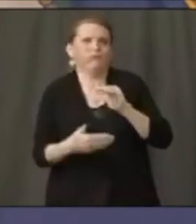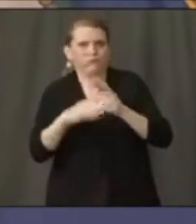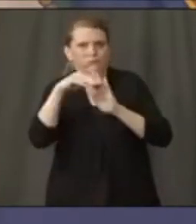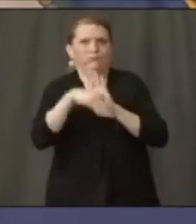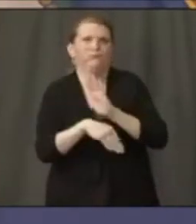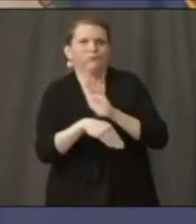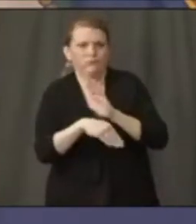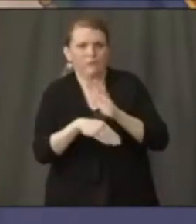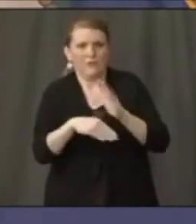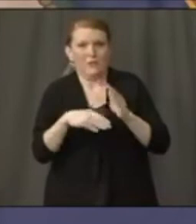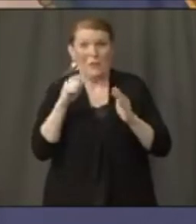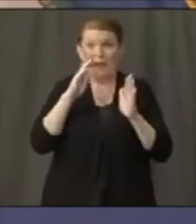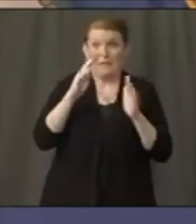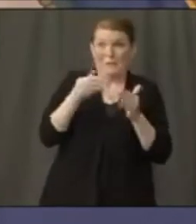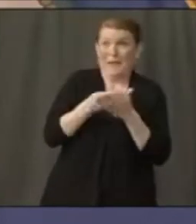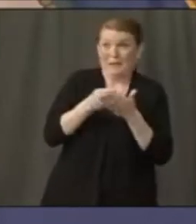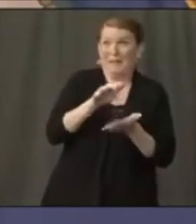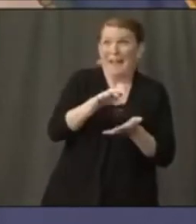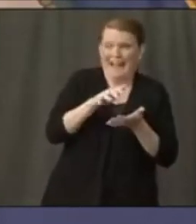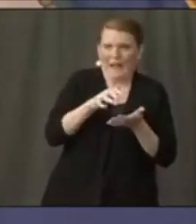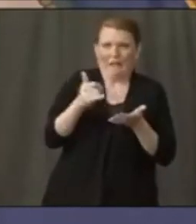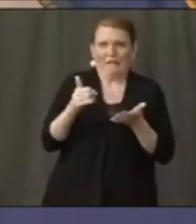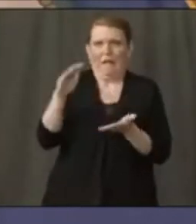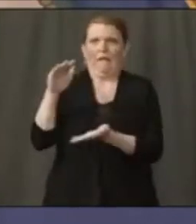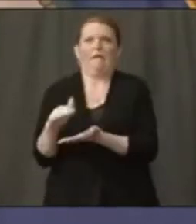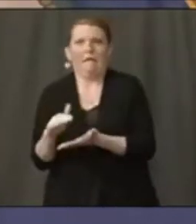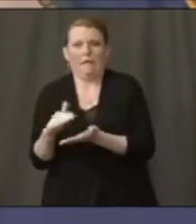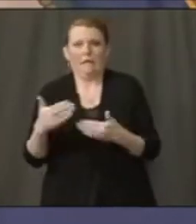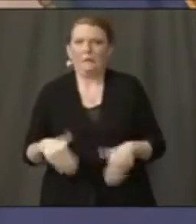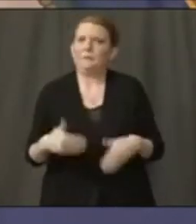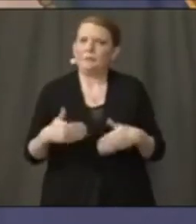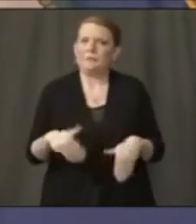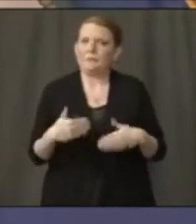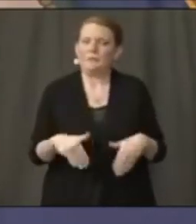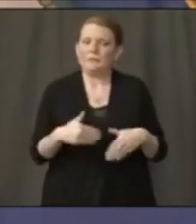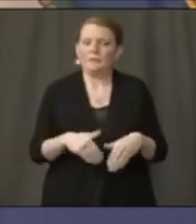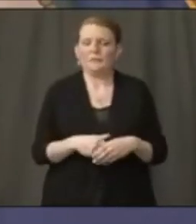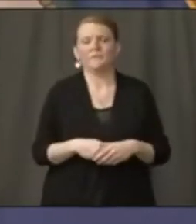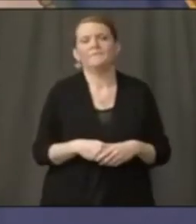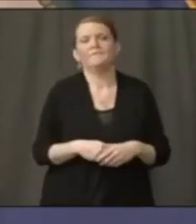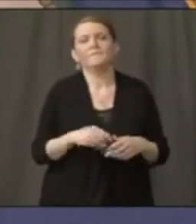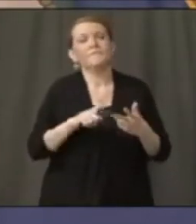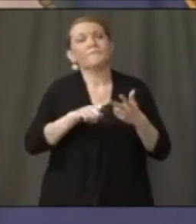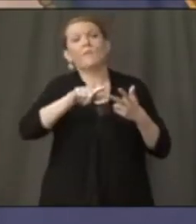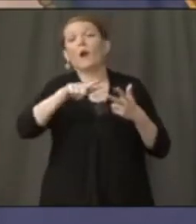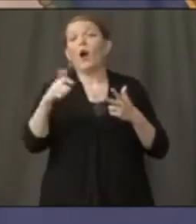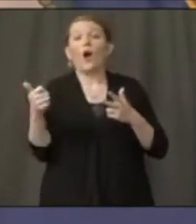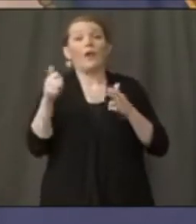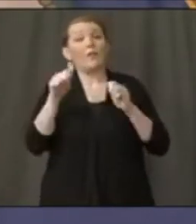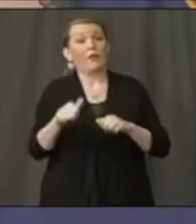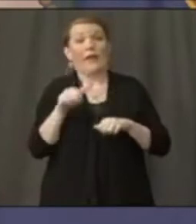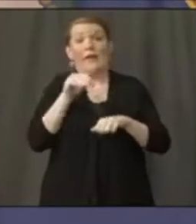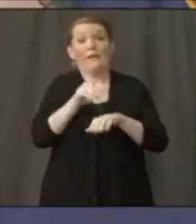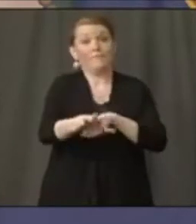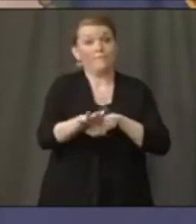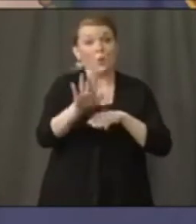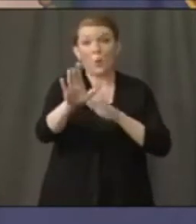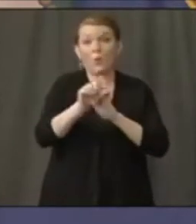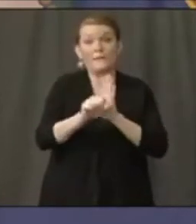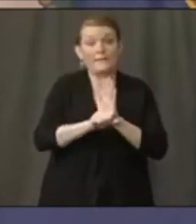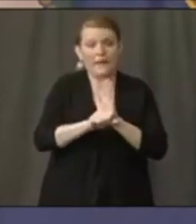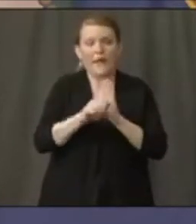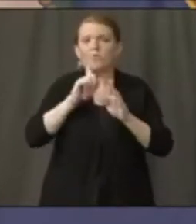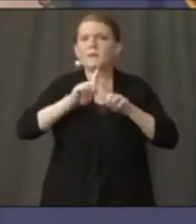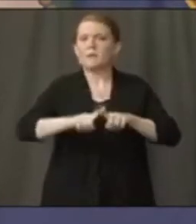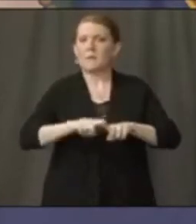Another big variable is on the revenue side is also the nature of your economy and how it's set up. And